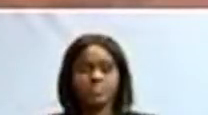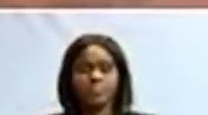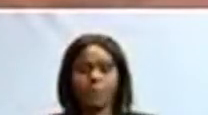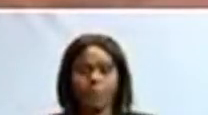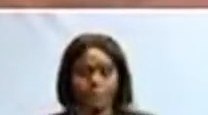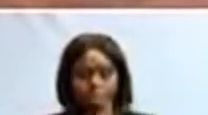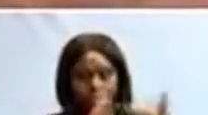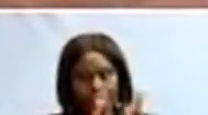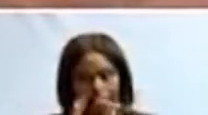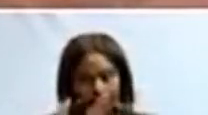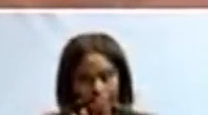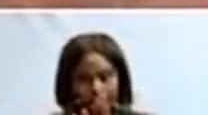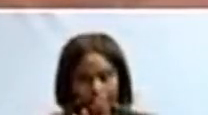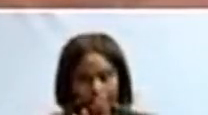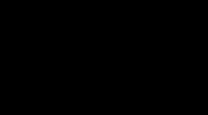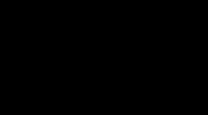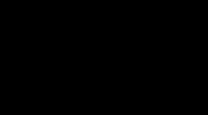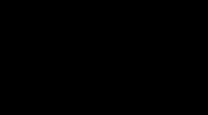remedial measure